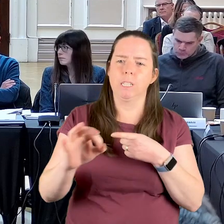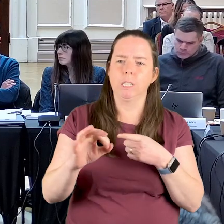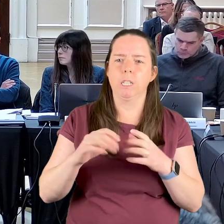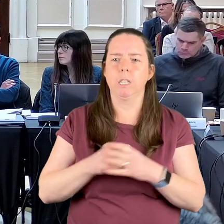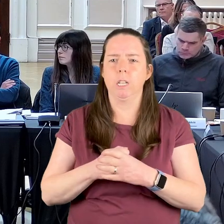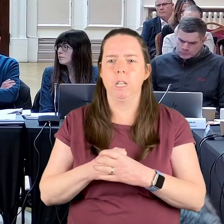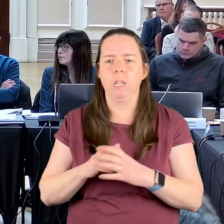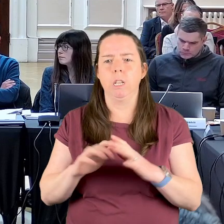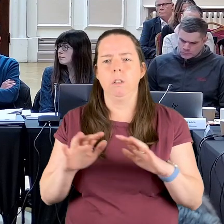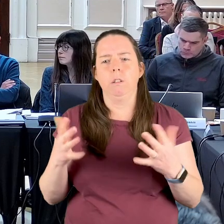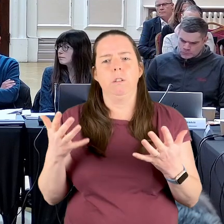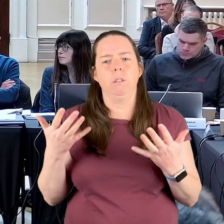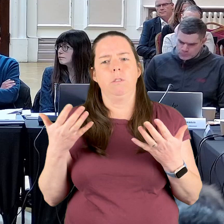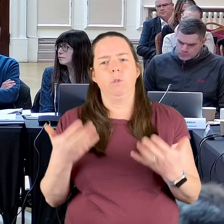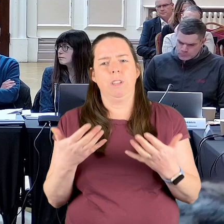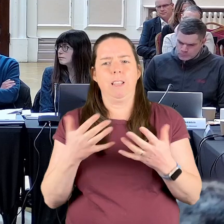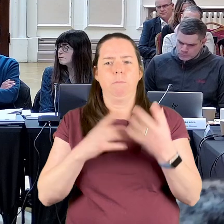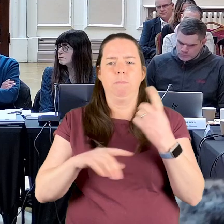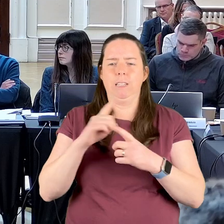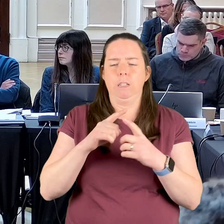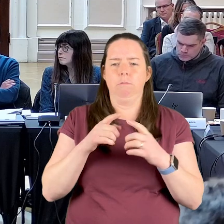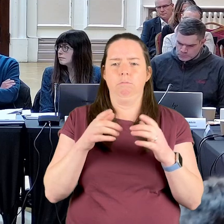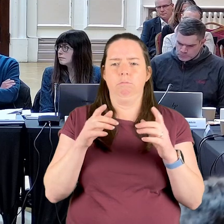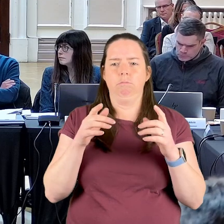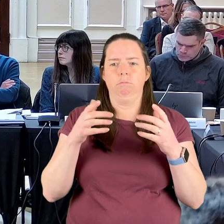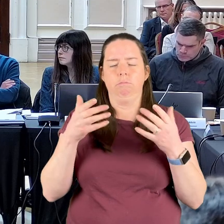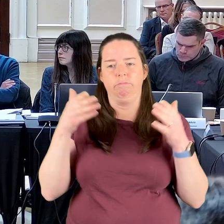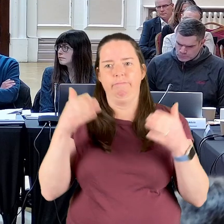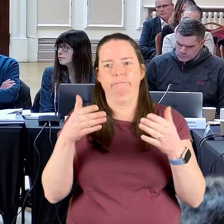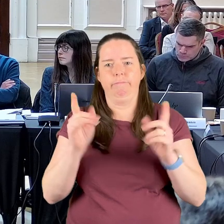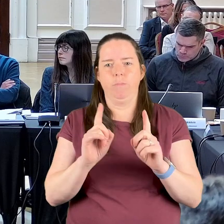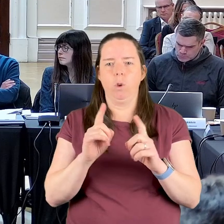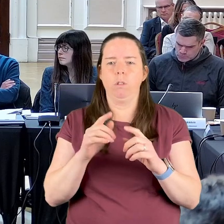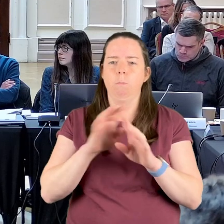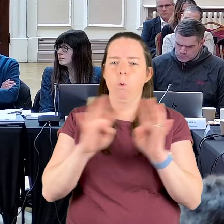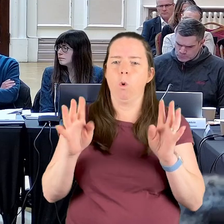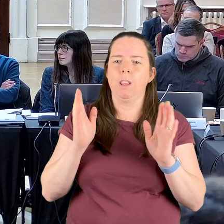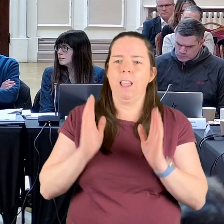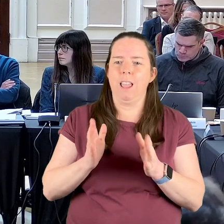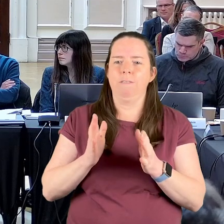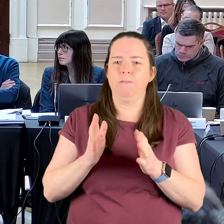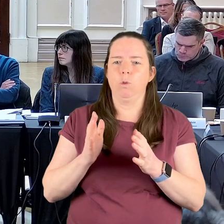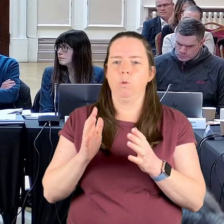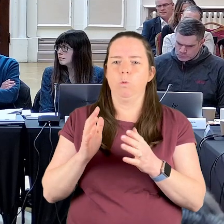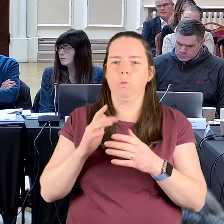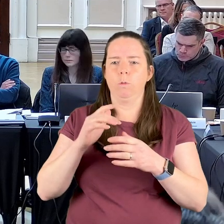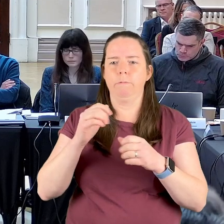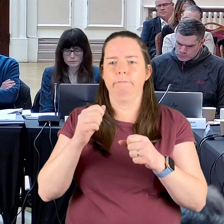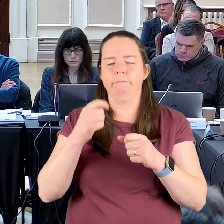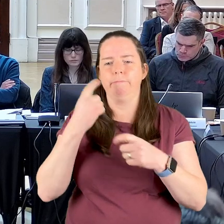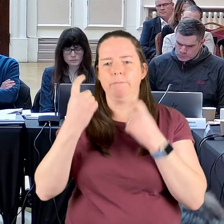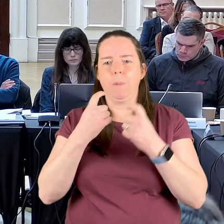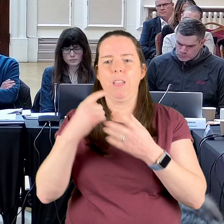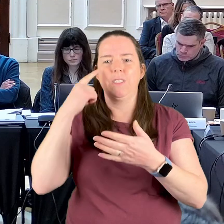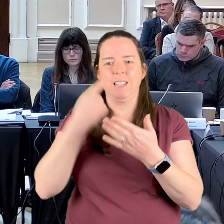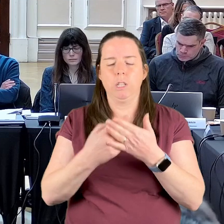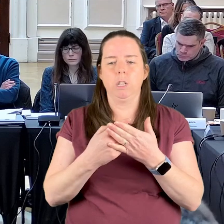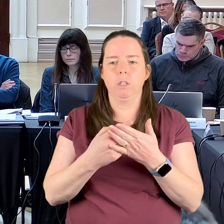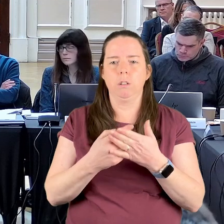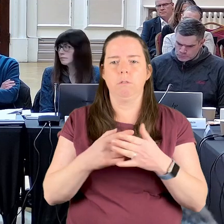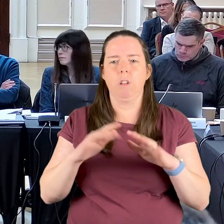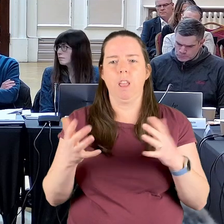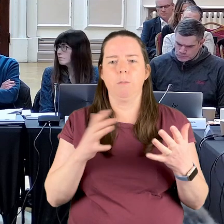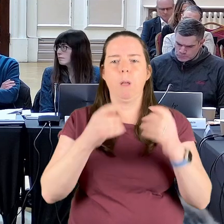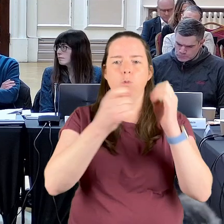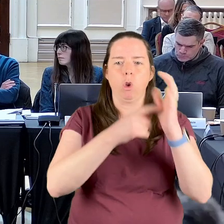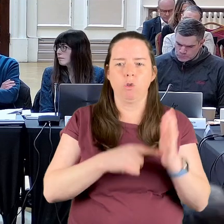is concerned, you know, this board has regard to them in all of the decisions it makes, either about priorities or